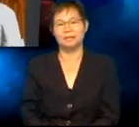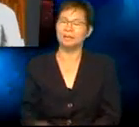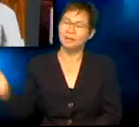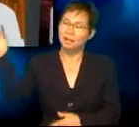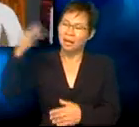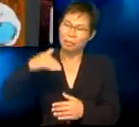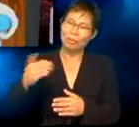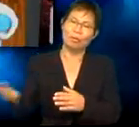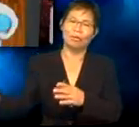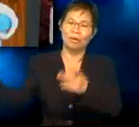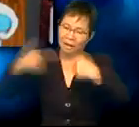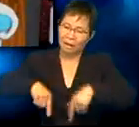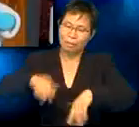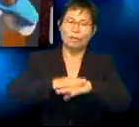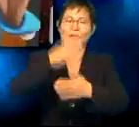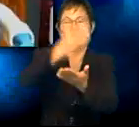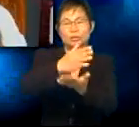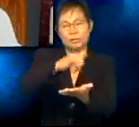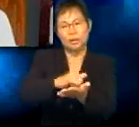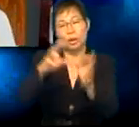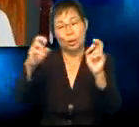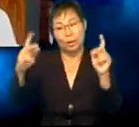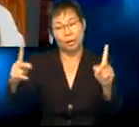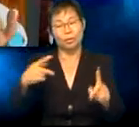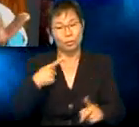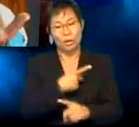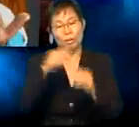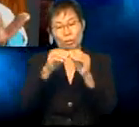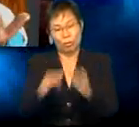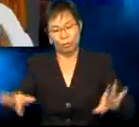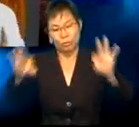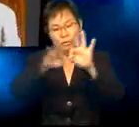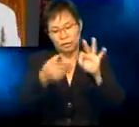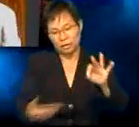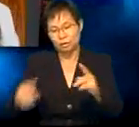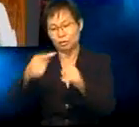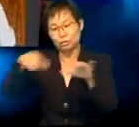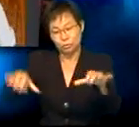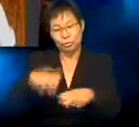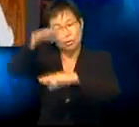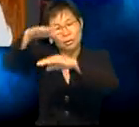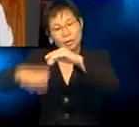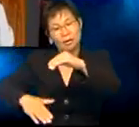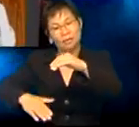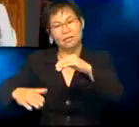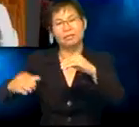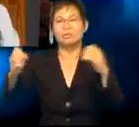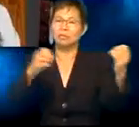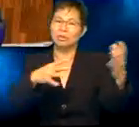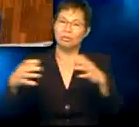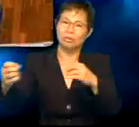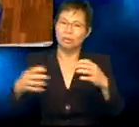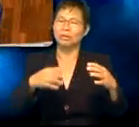Come on, guys. Stop that, okay? We have more important things to do than to clown